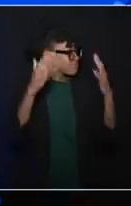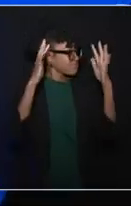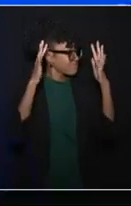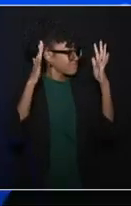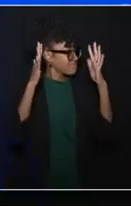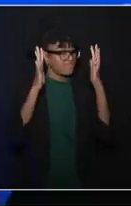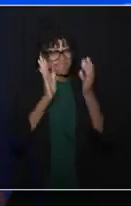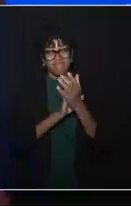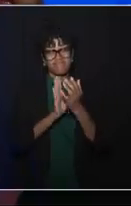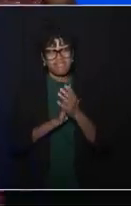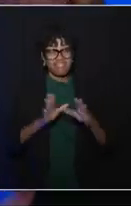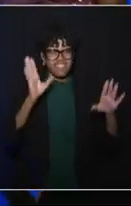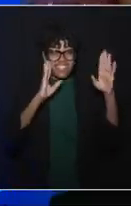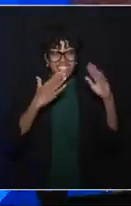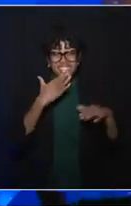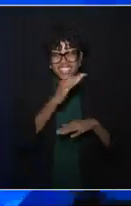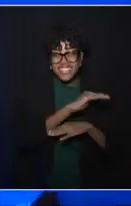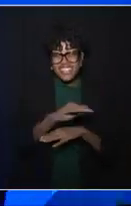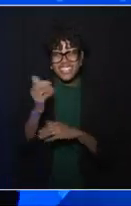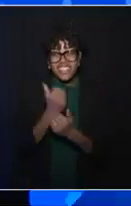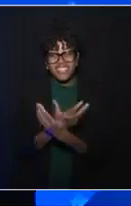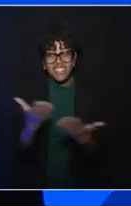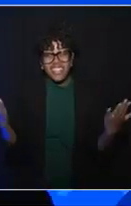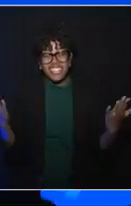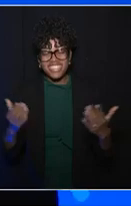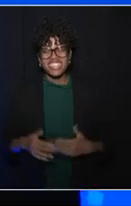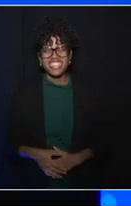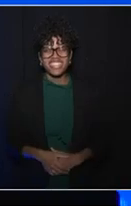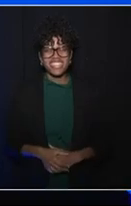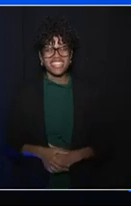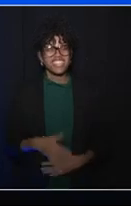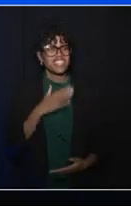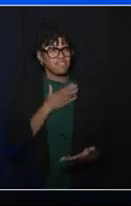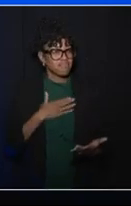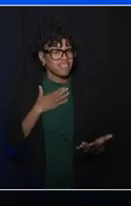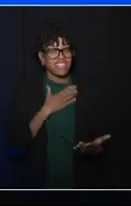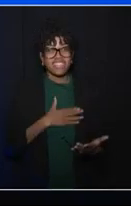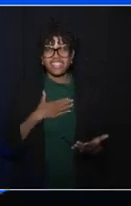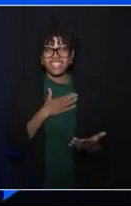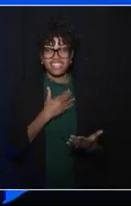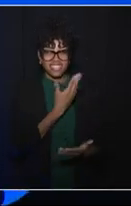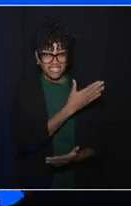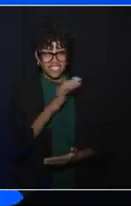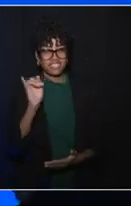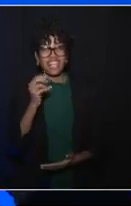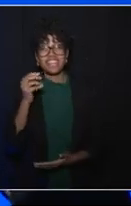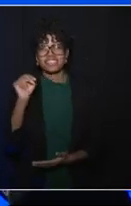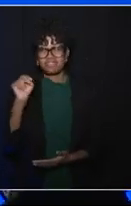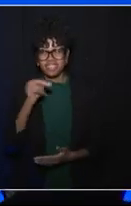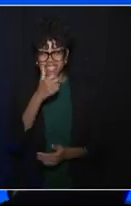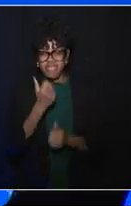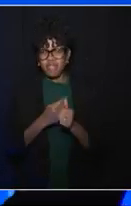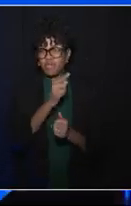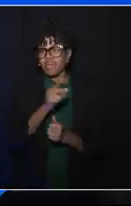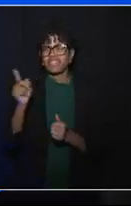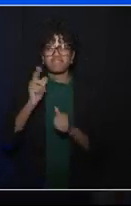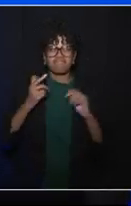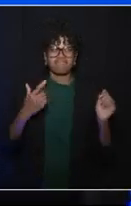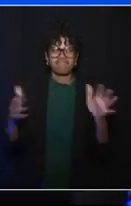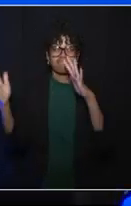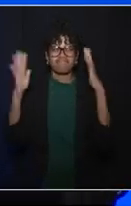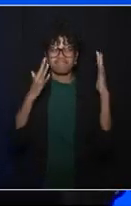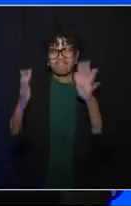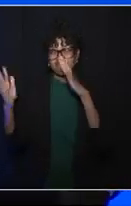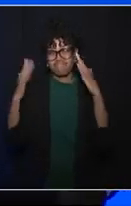Thank you. Well, good evening, everybody. Please give Jasmine another big round of applause. Thank